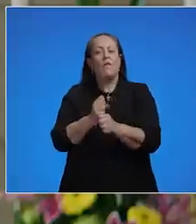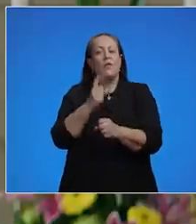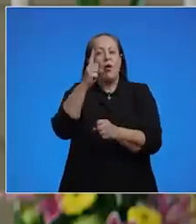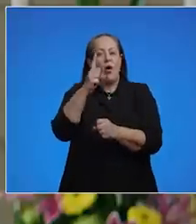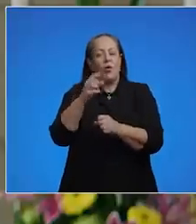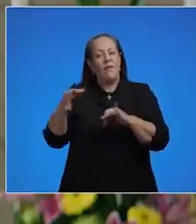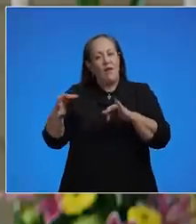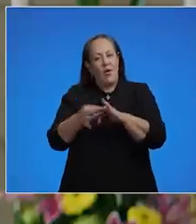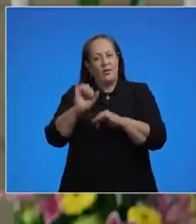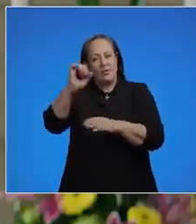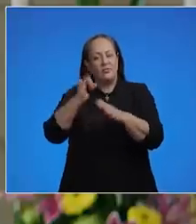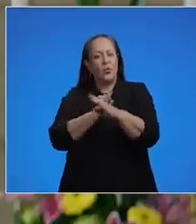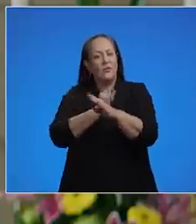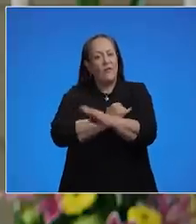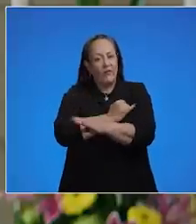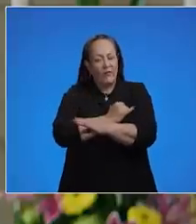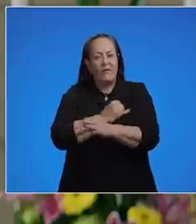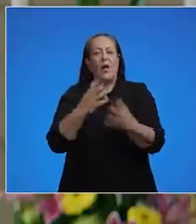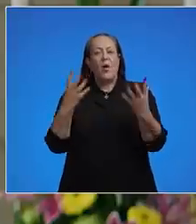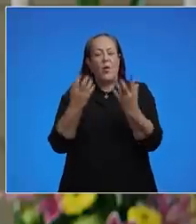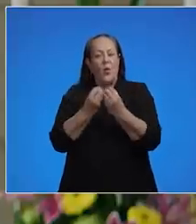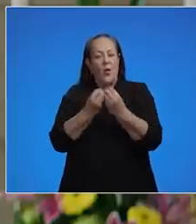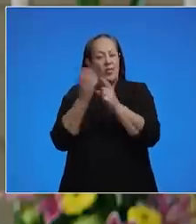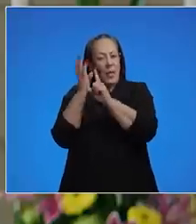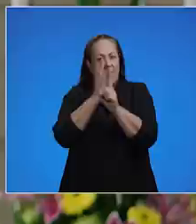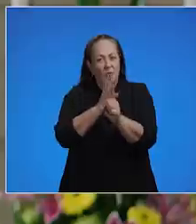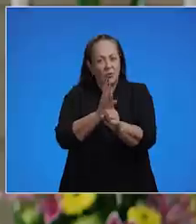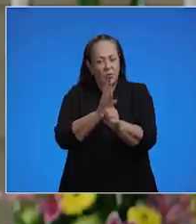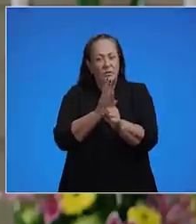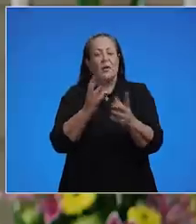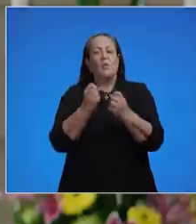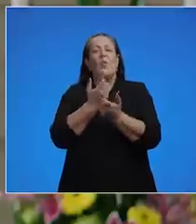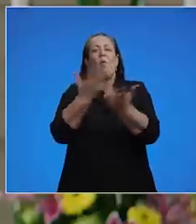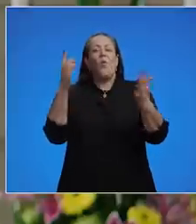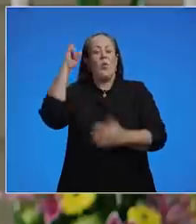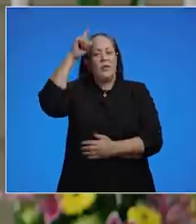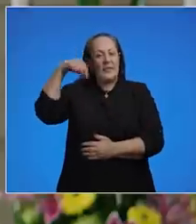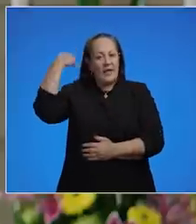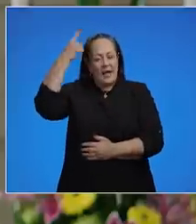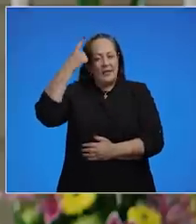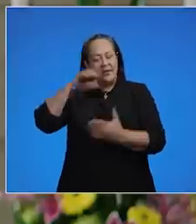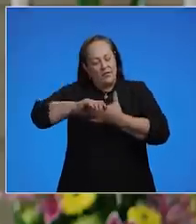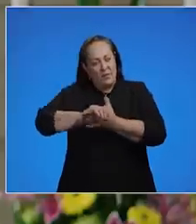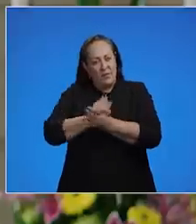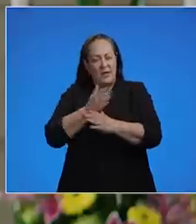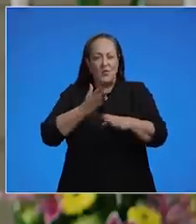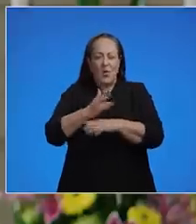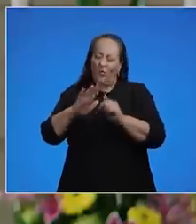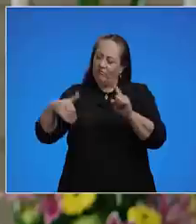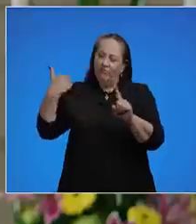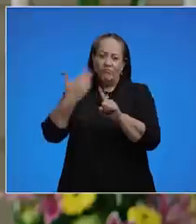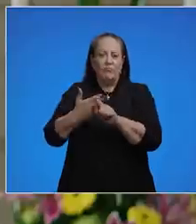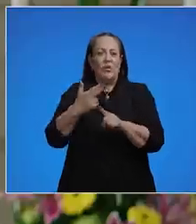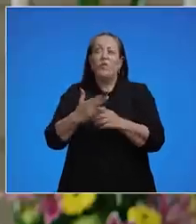Virgin Mary, Mother of God, with Blessed Joseph, her spouse, with the blessed apostles and all the saints who